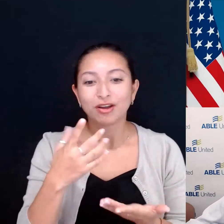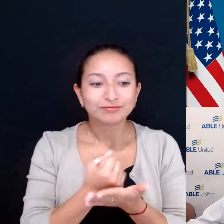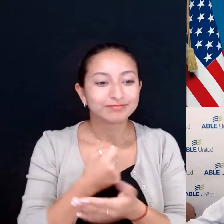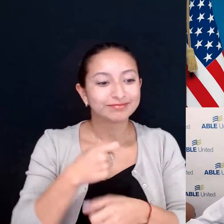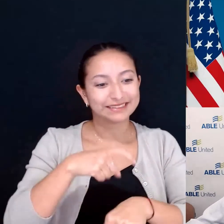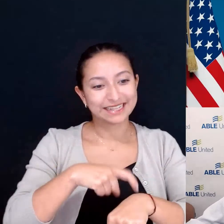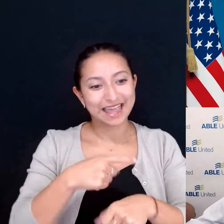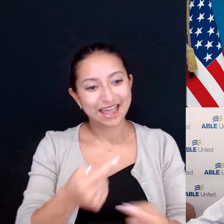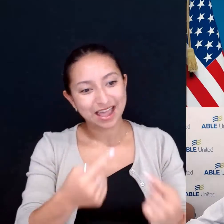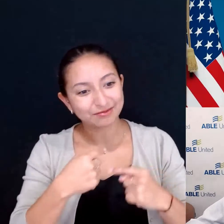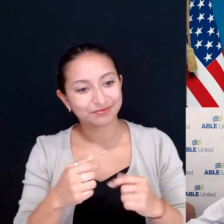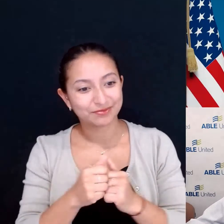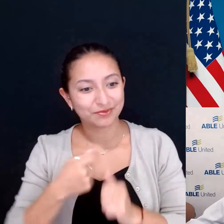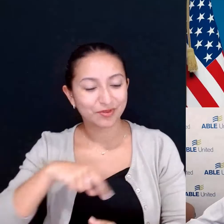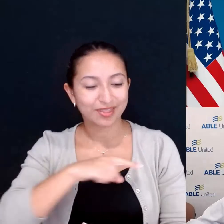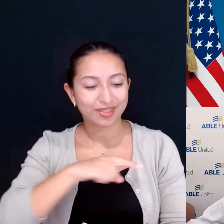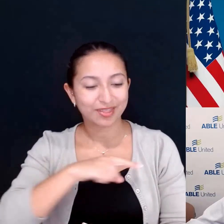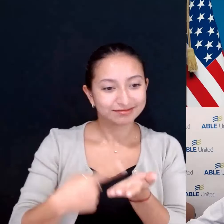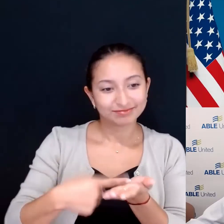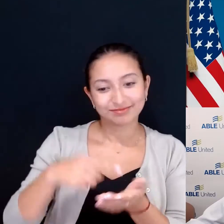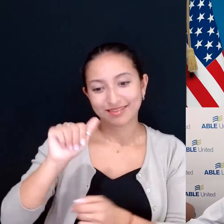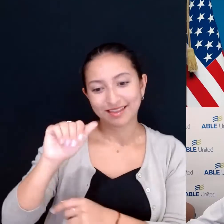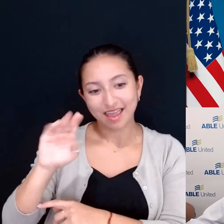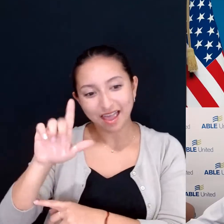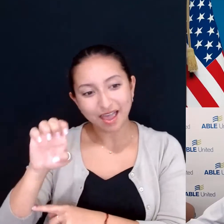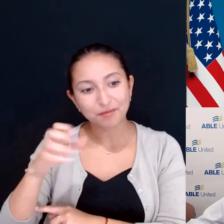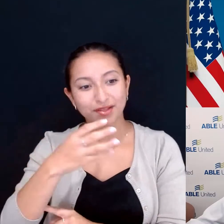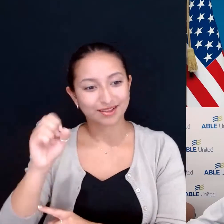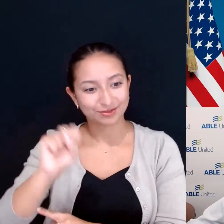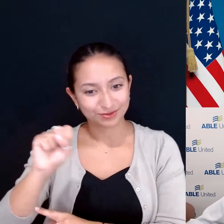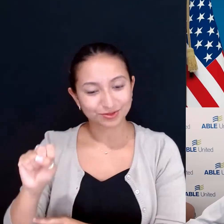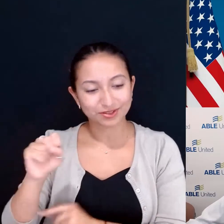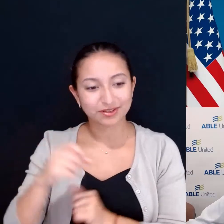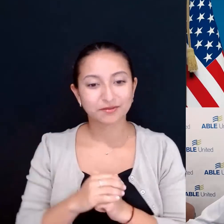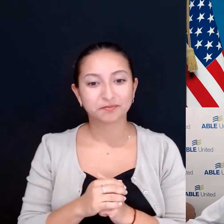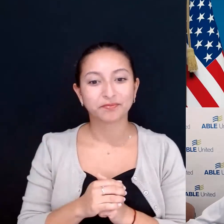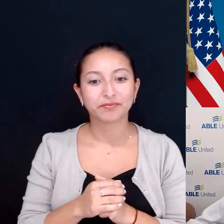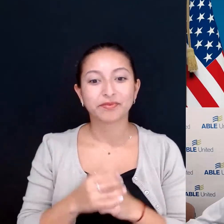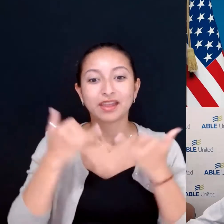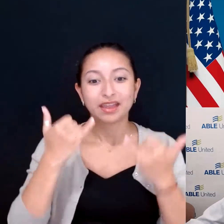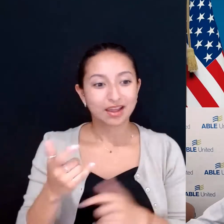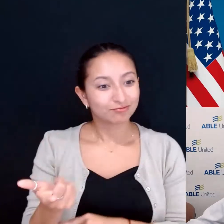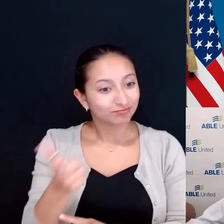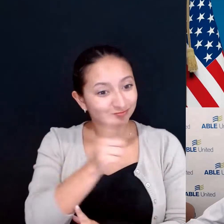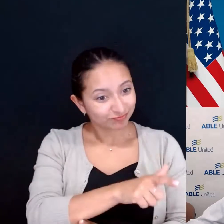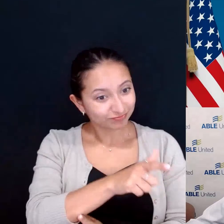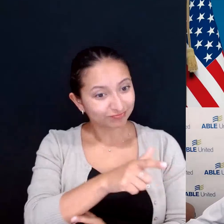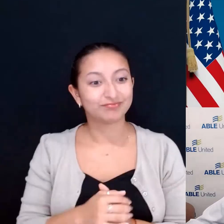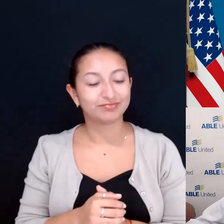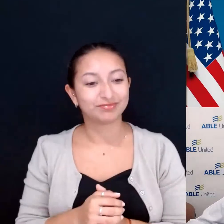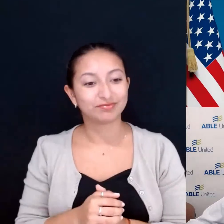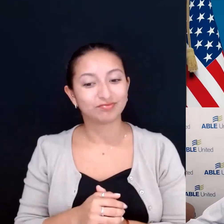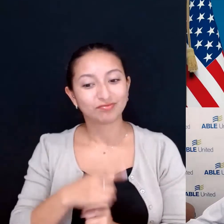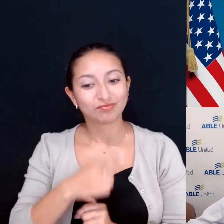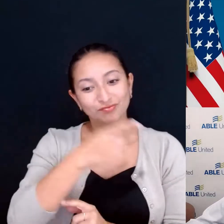us as we talk about ABLE accounts and Social Security. So I'm going to go ahead and turn this over to you to present on